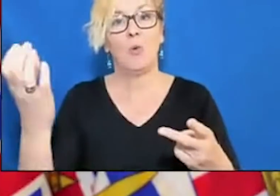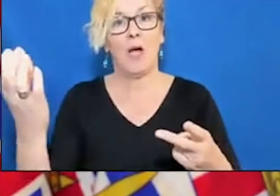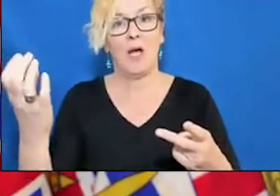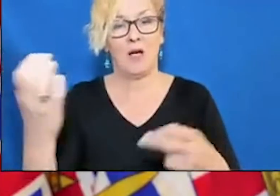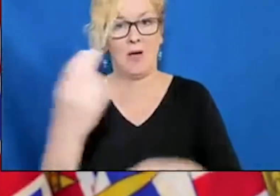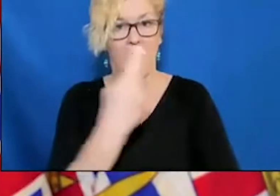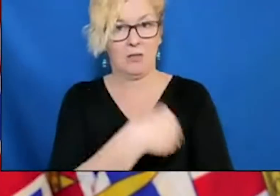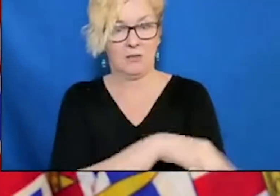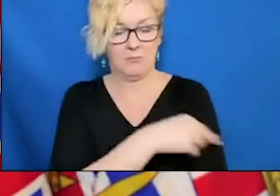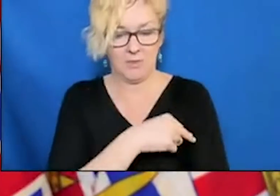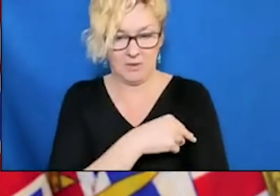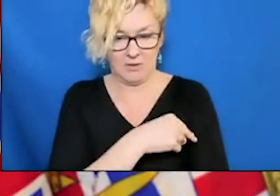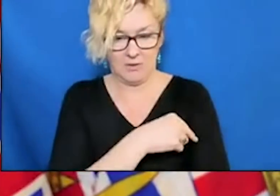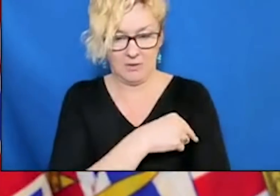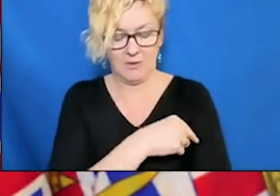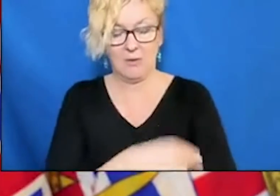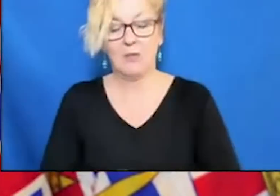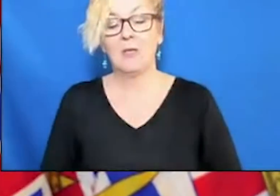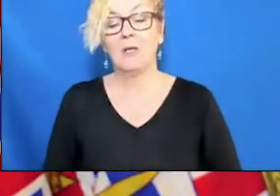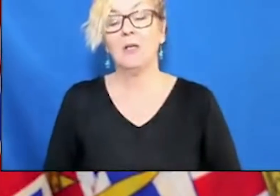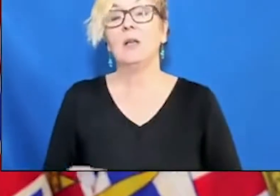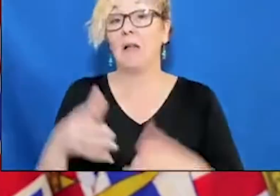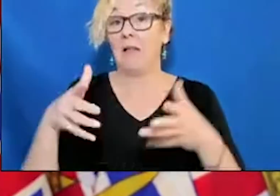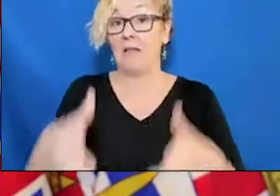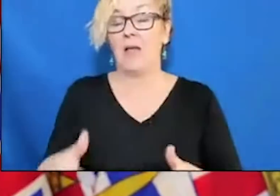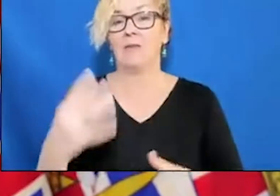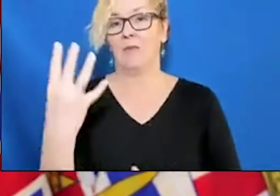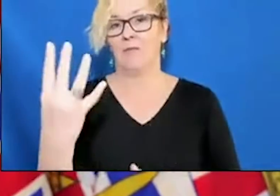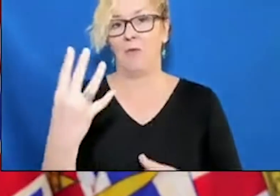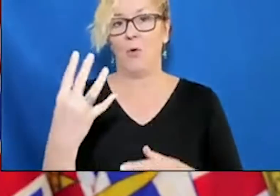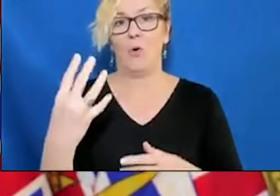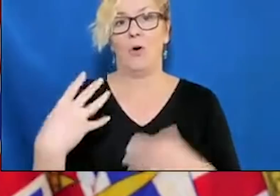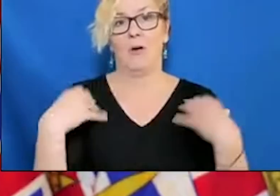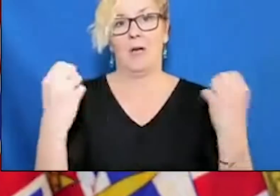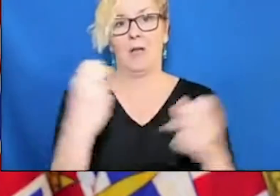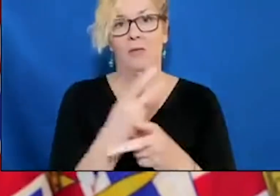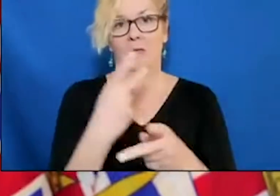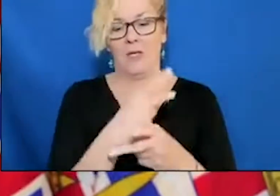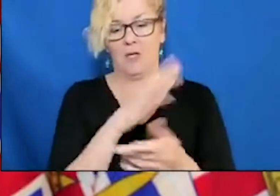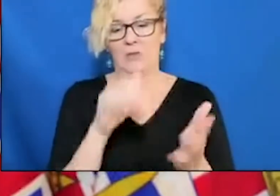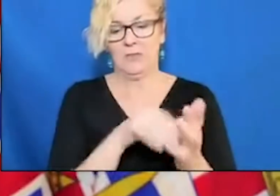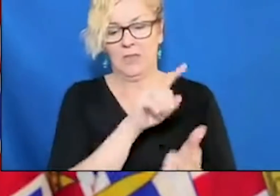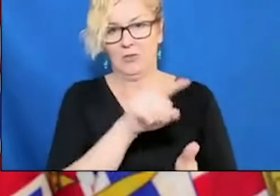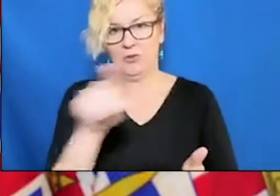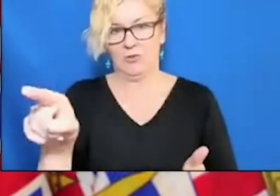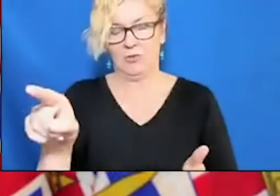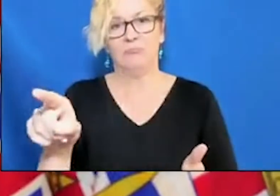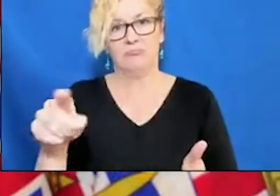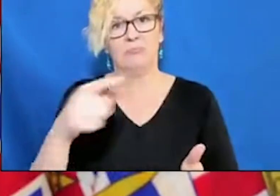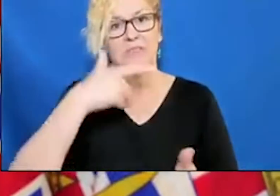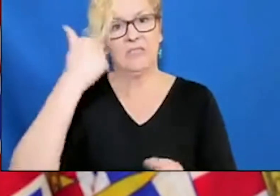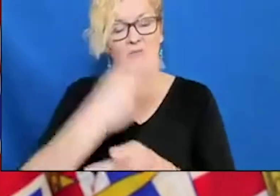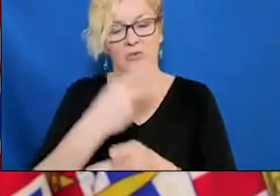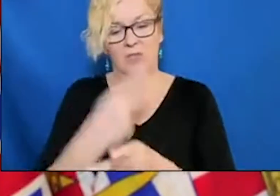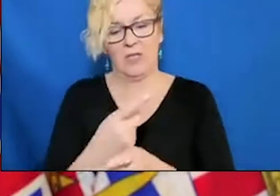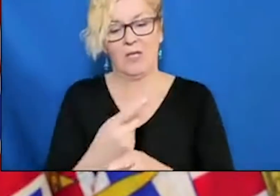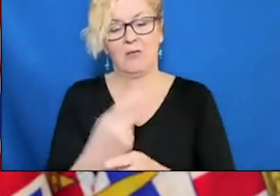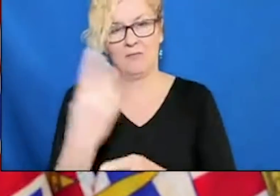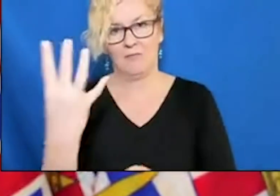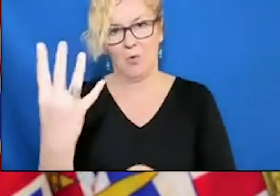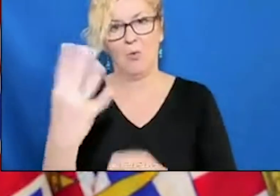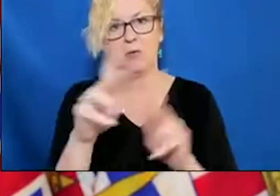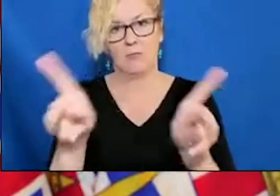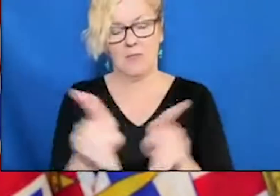province. We have also on the weekend had an increase in confirmed cases that have been identified as